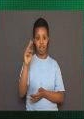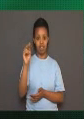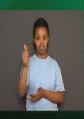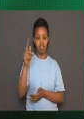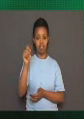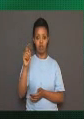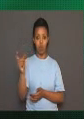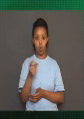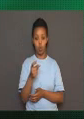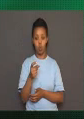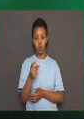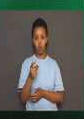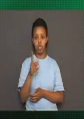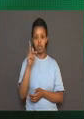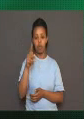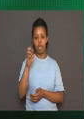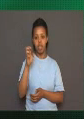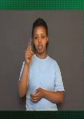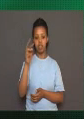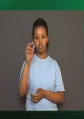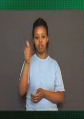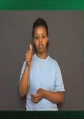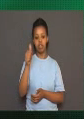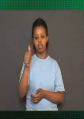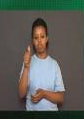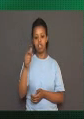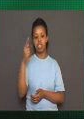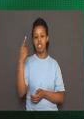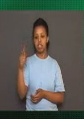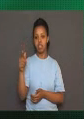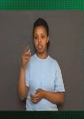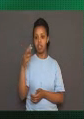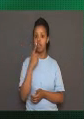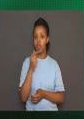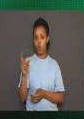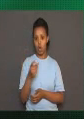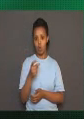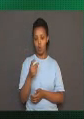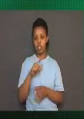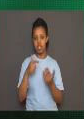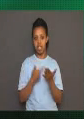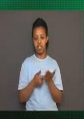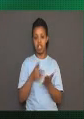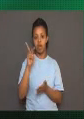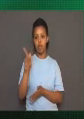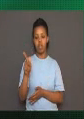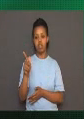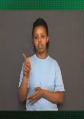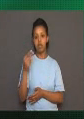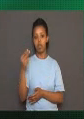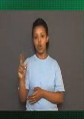the petals are red. If both are recessive, the petals are